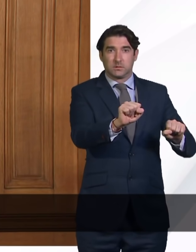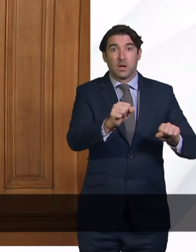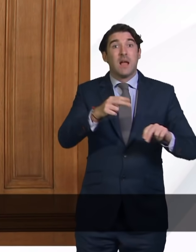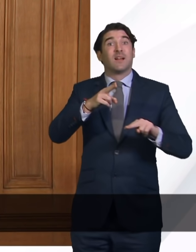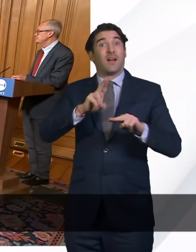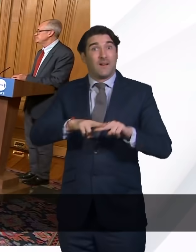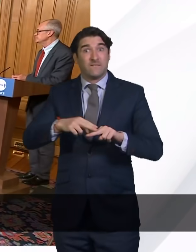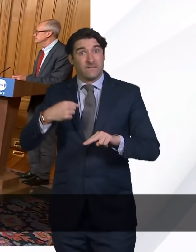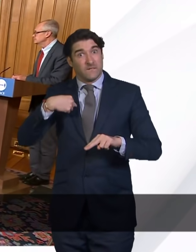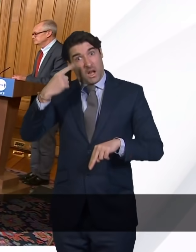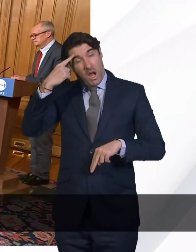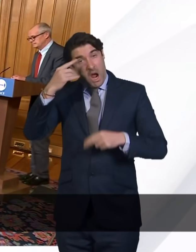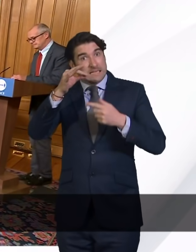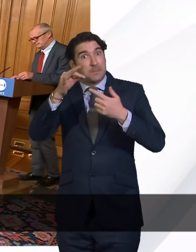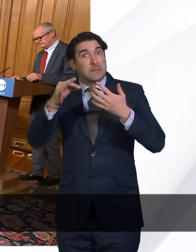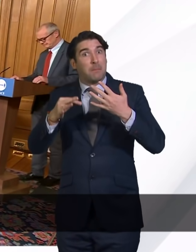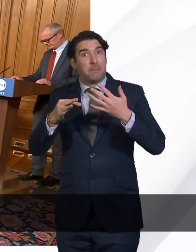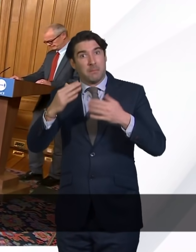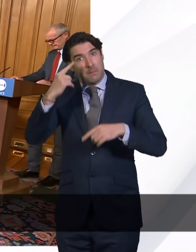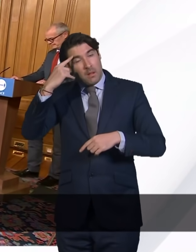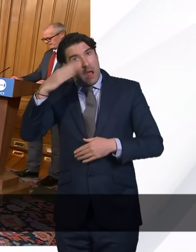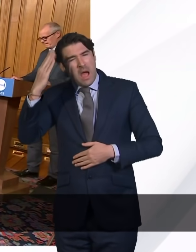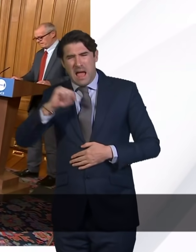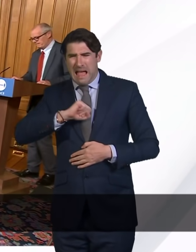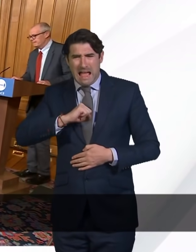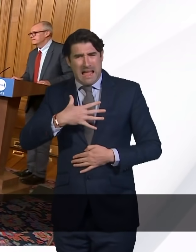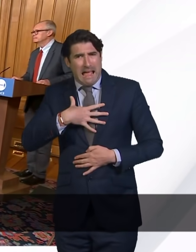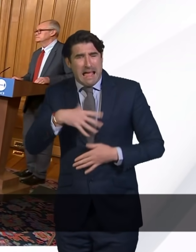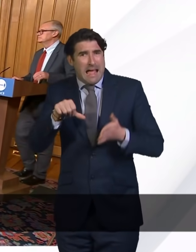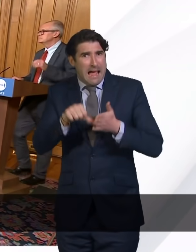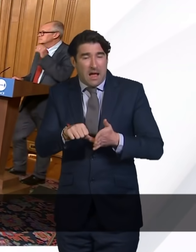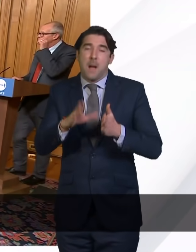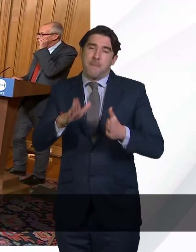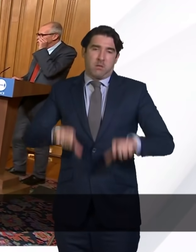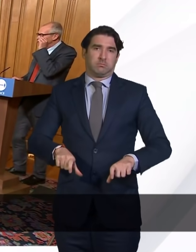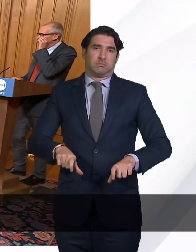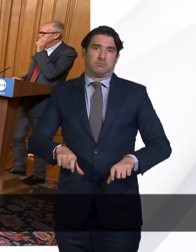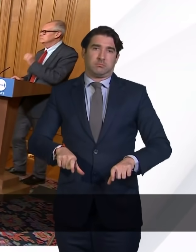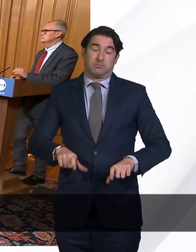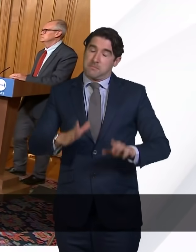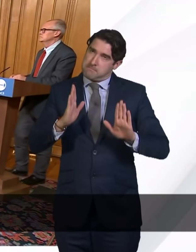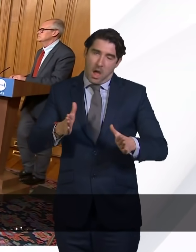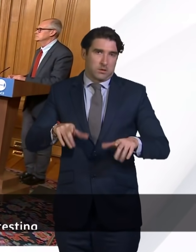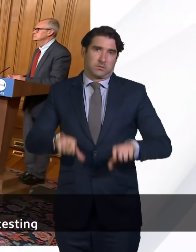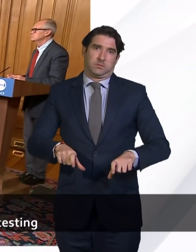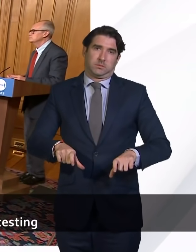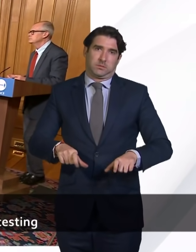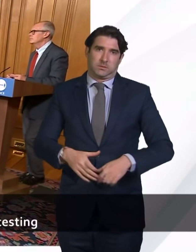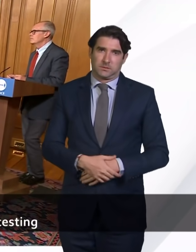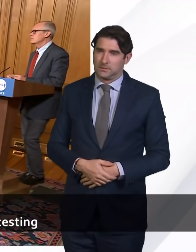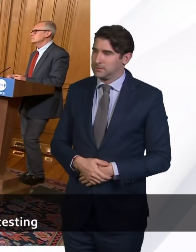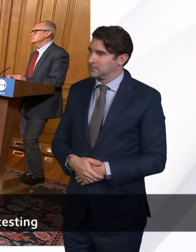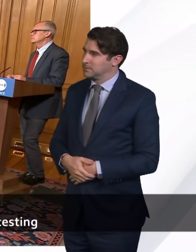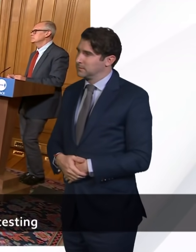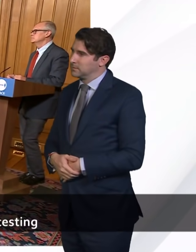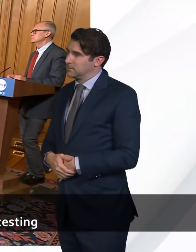critical. Thanks very much both, and thank you, Robert. Beth Rigby, Sky News. Thank you. Prime Minister, at the last press conference when